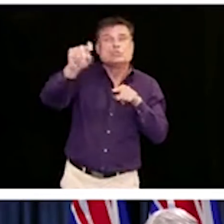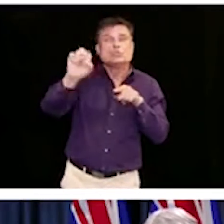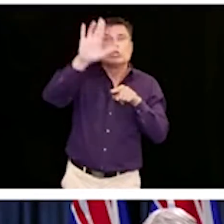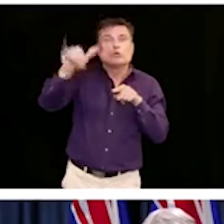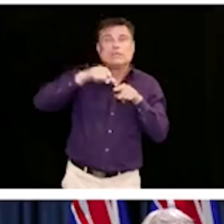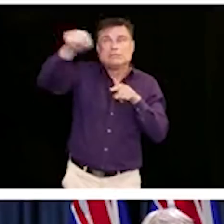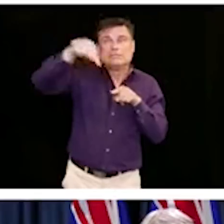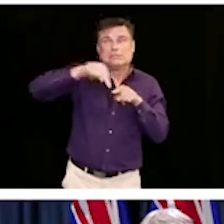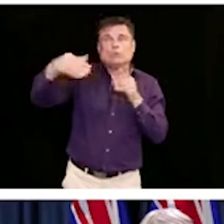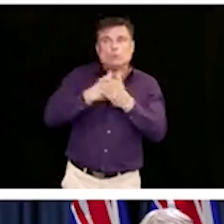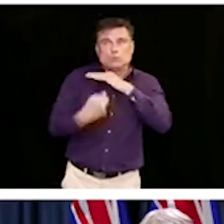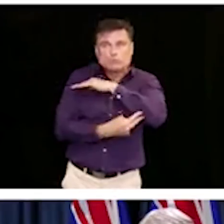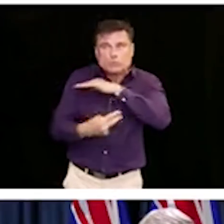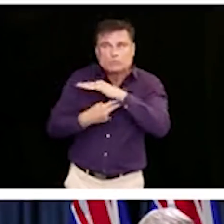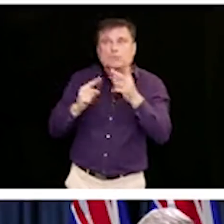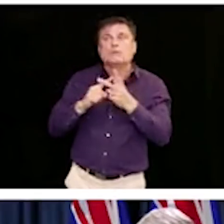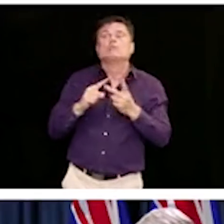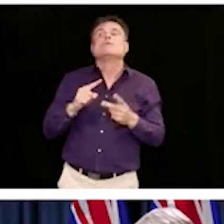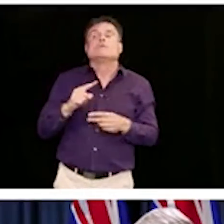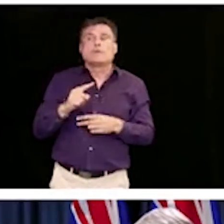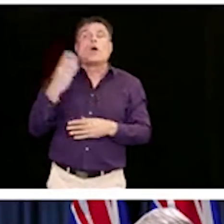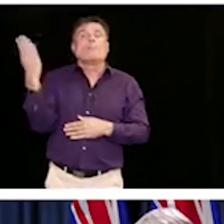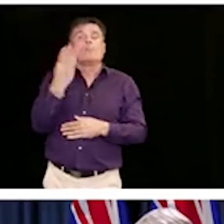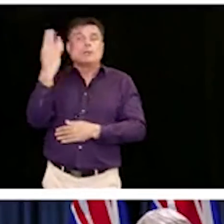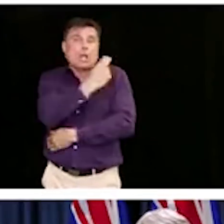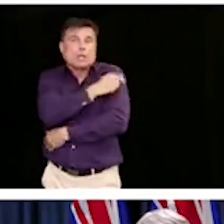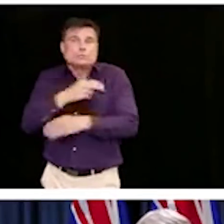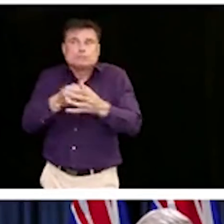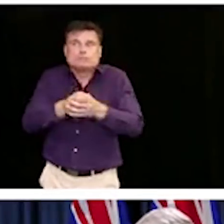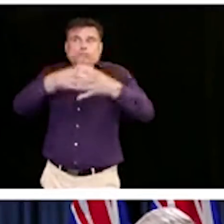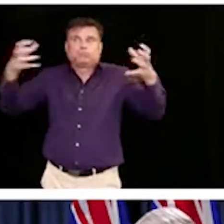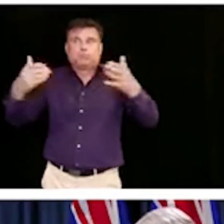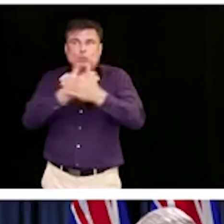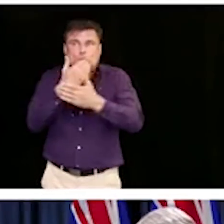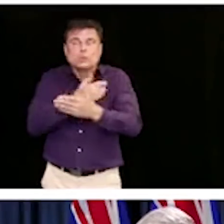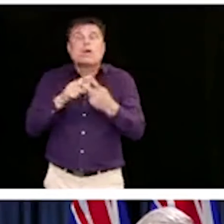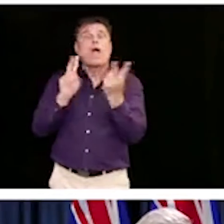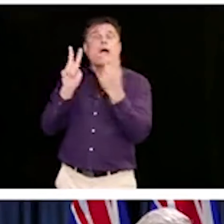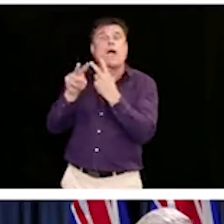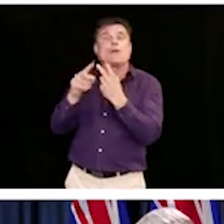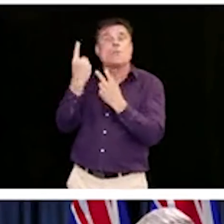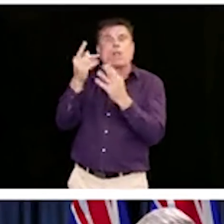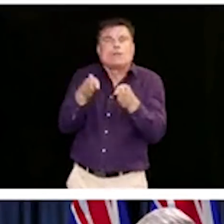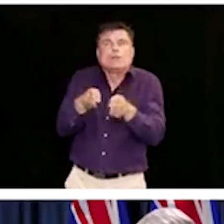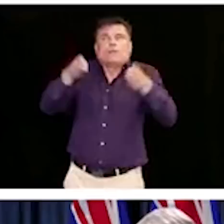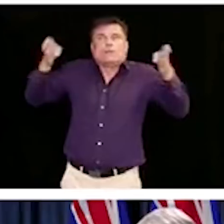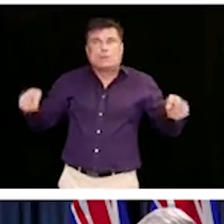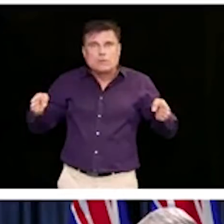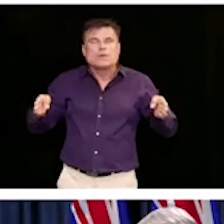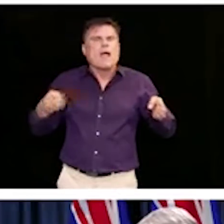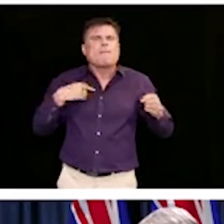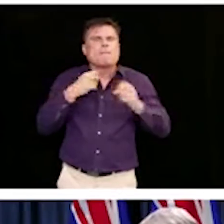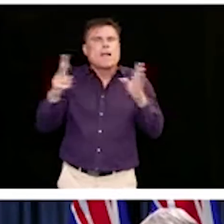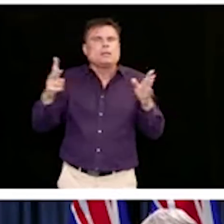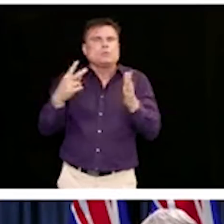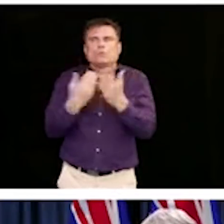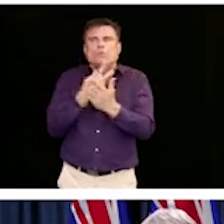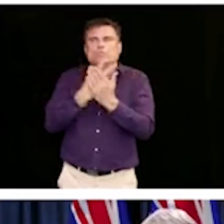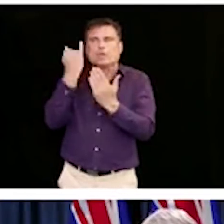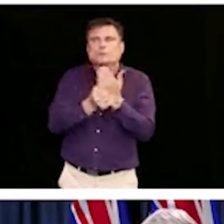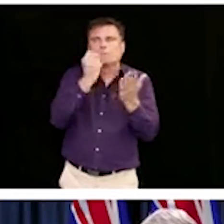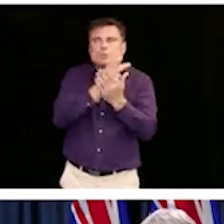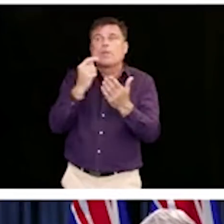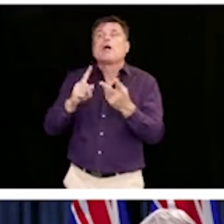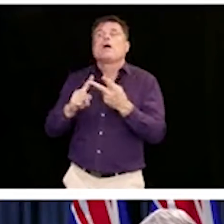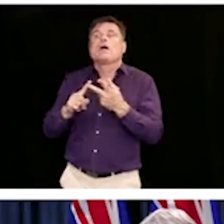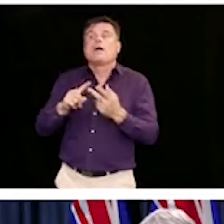Line, Burnaby Hospital, Highway 1, 4-laning, Stewart Hospital, Stewart Lake Hospital in Fort St.